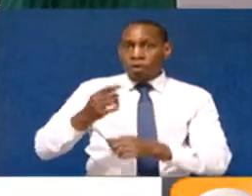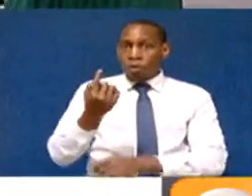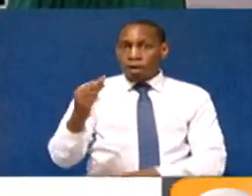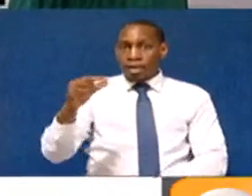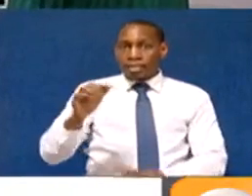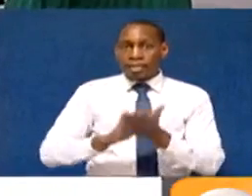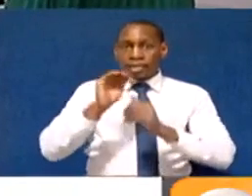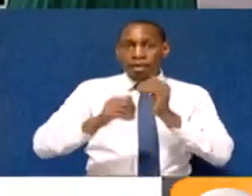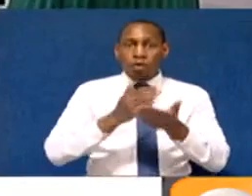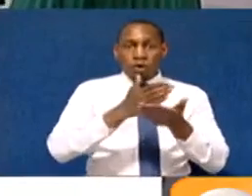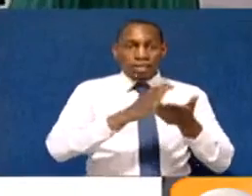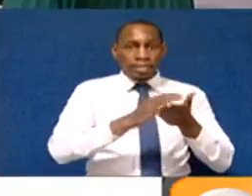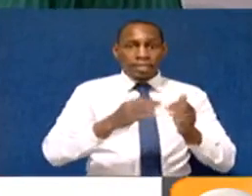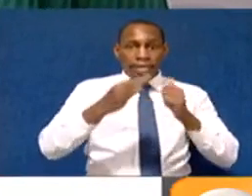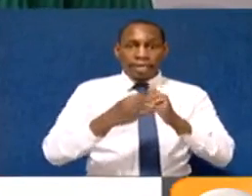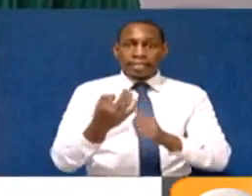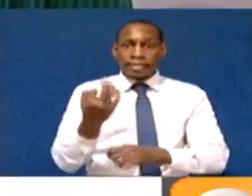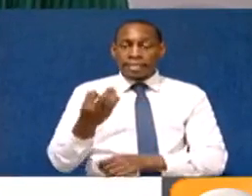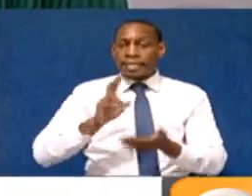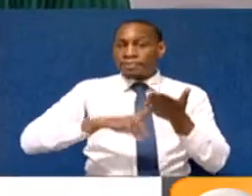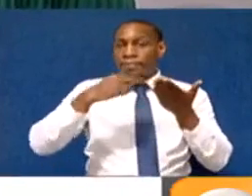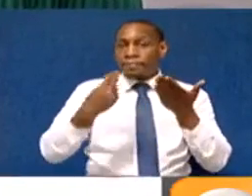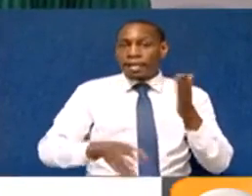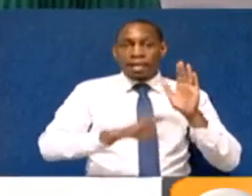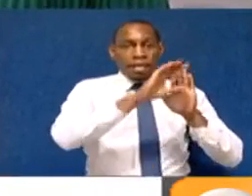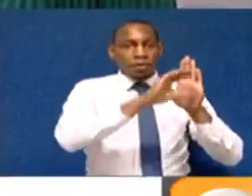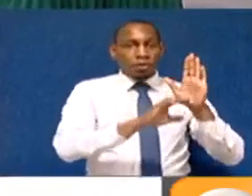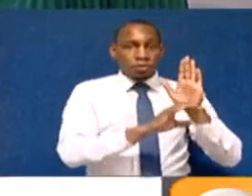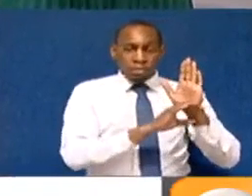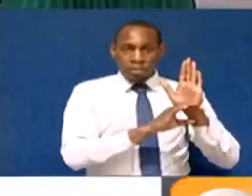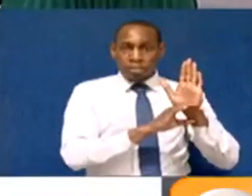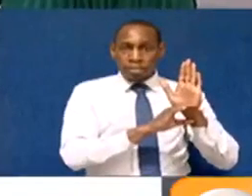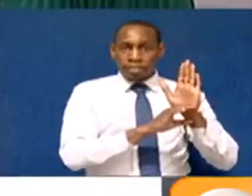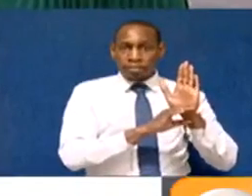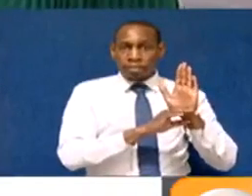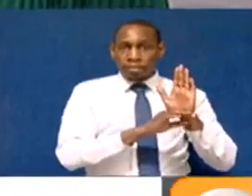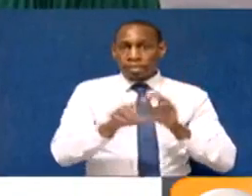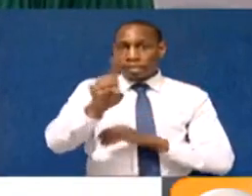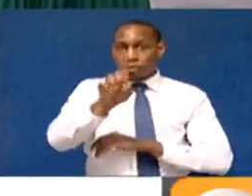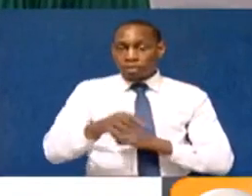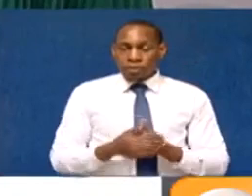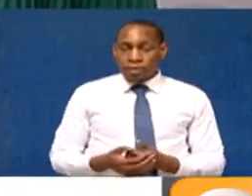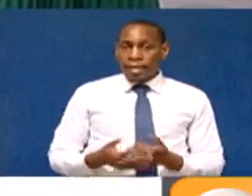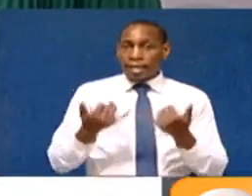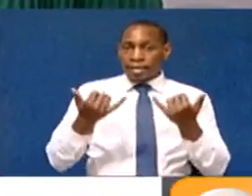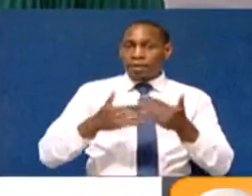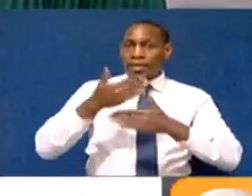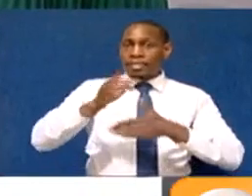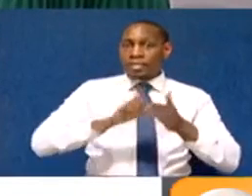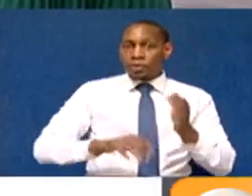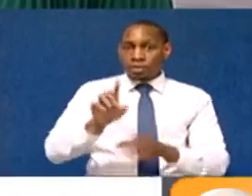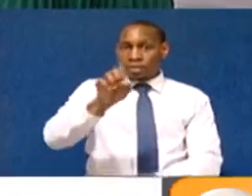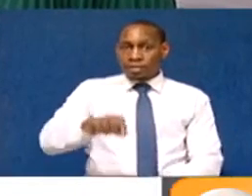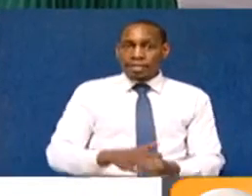39(1)(g, and the entire section 83 have failed the constitutionality test. So what's